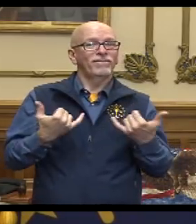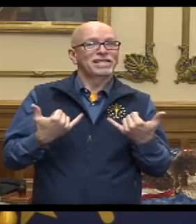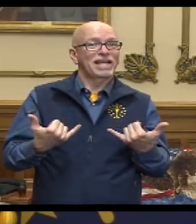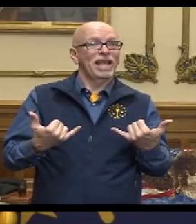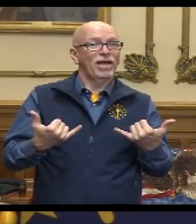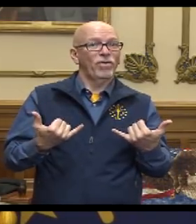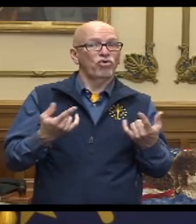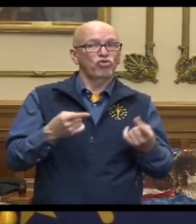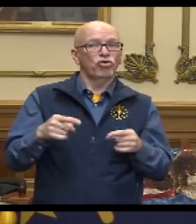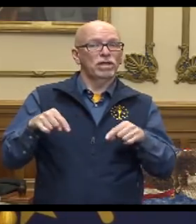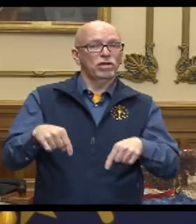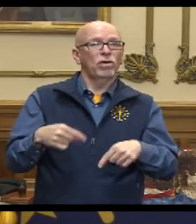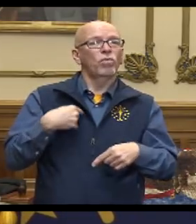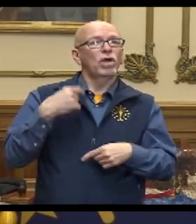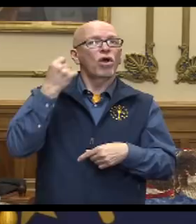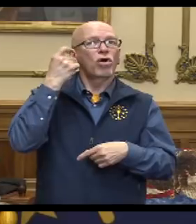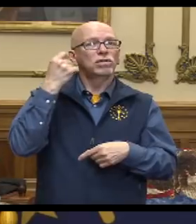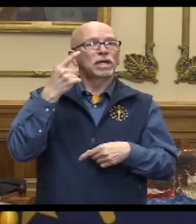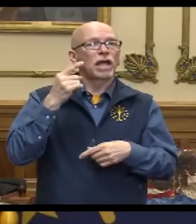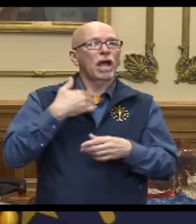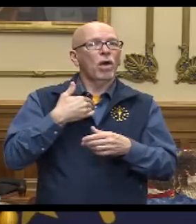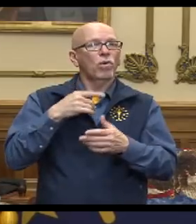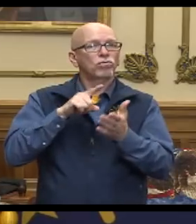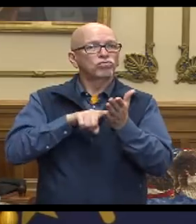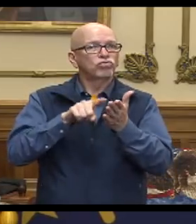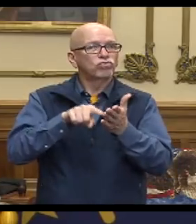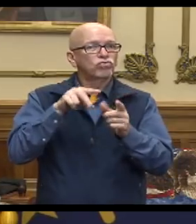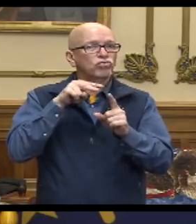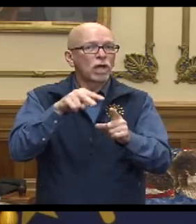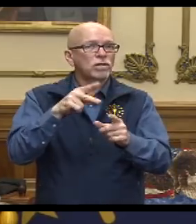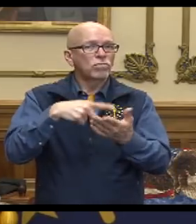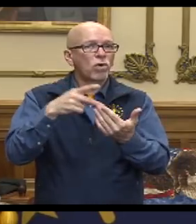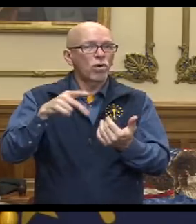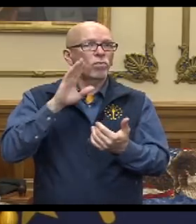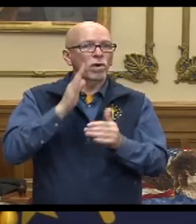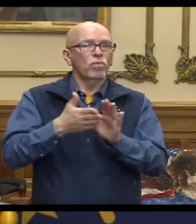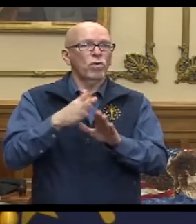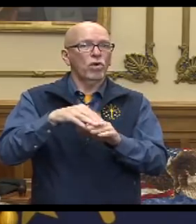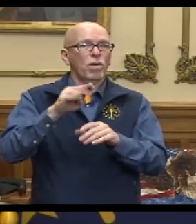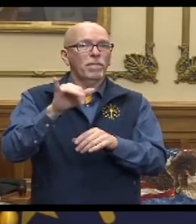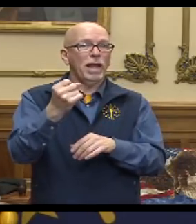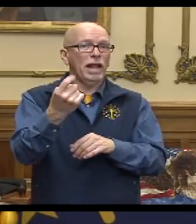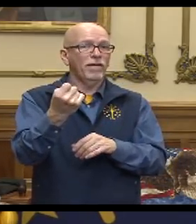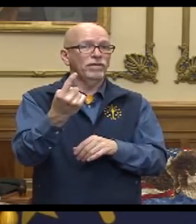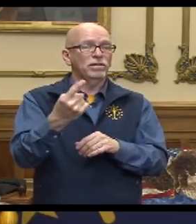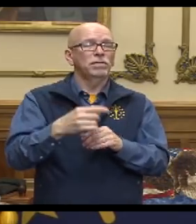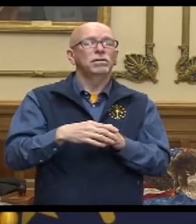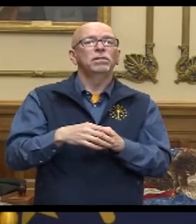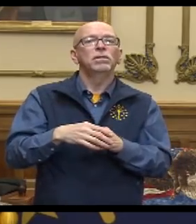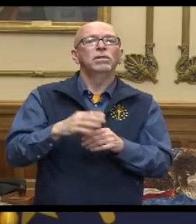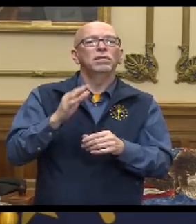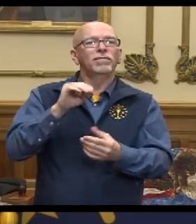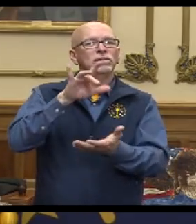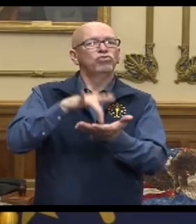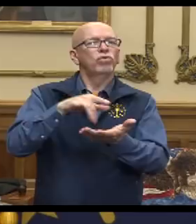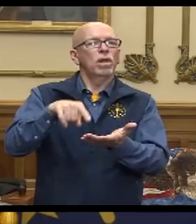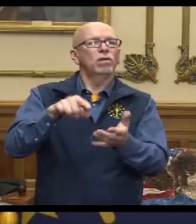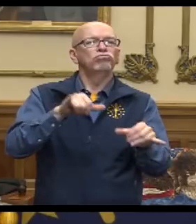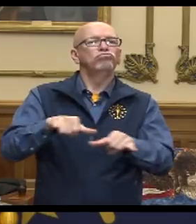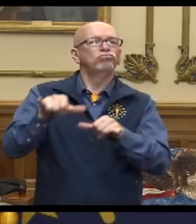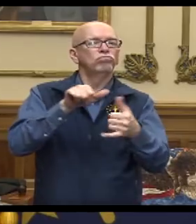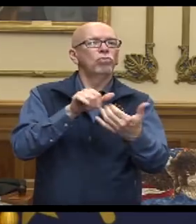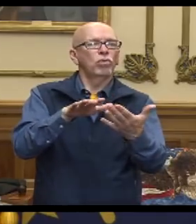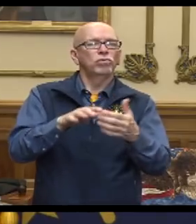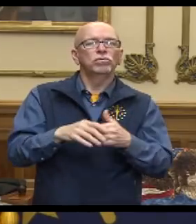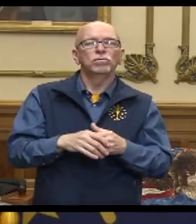that's occurring here, understanding that the tracing program will be up and running on May 11th to have that centralized, uniform